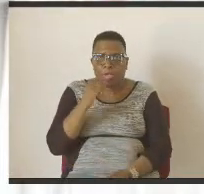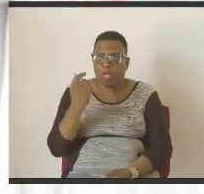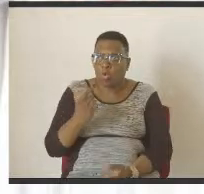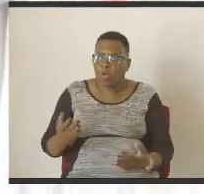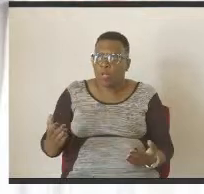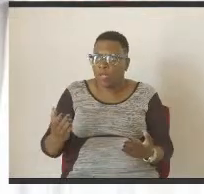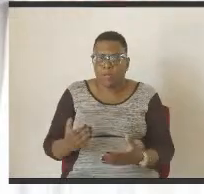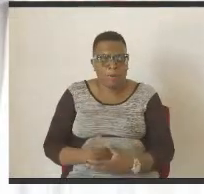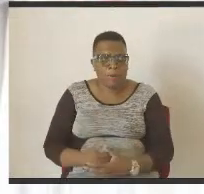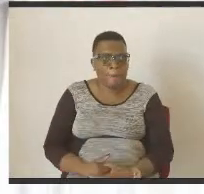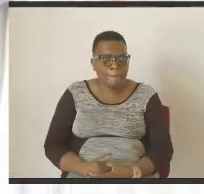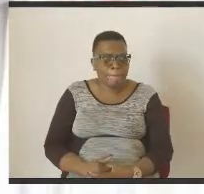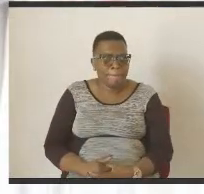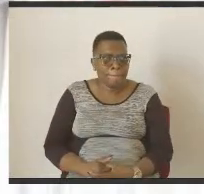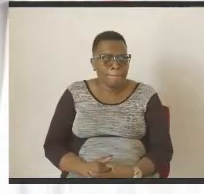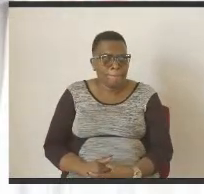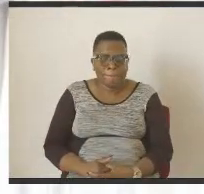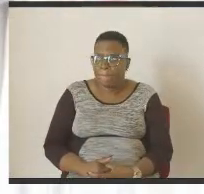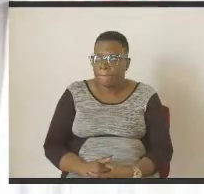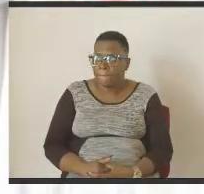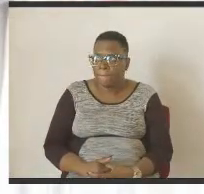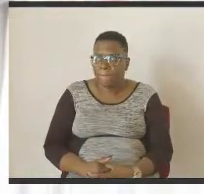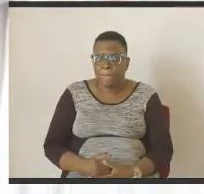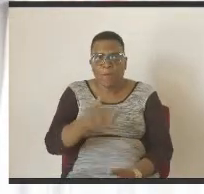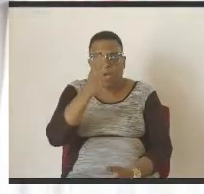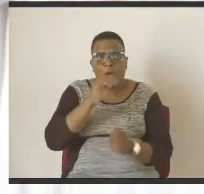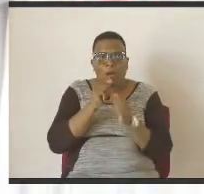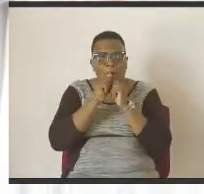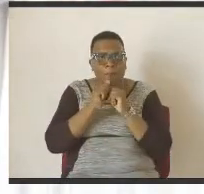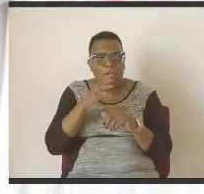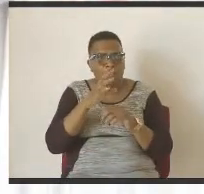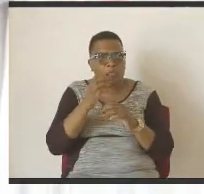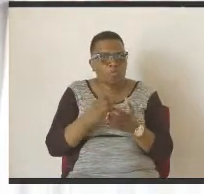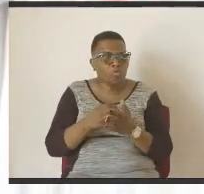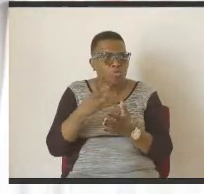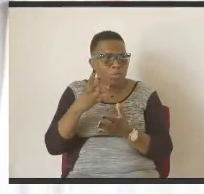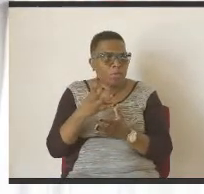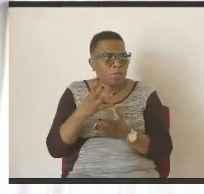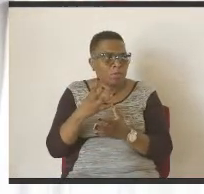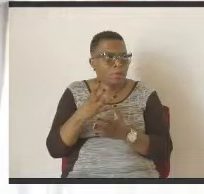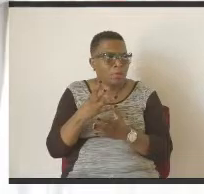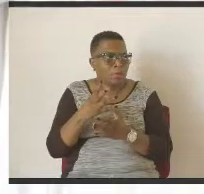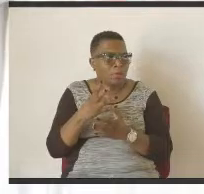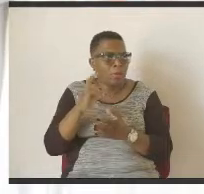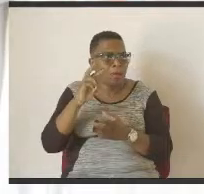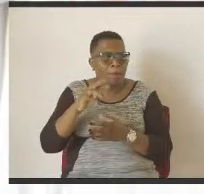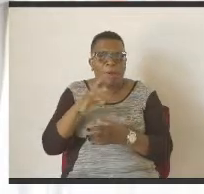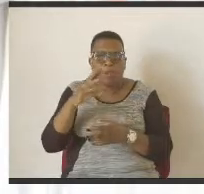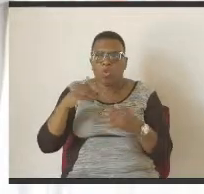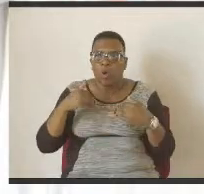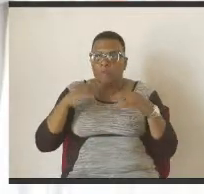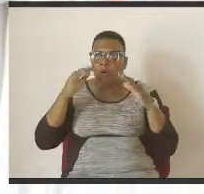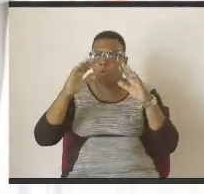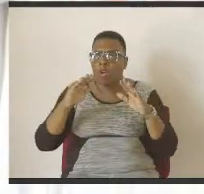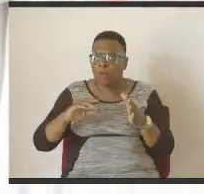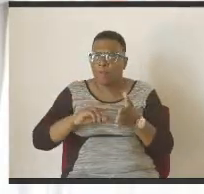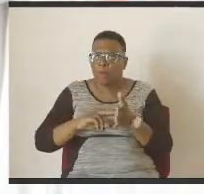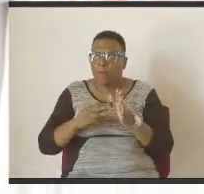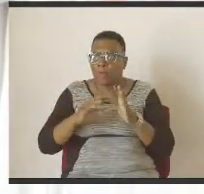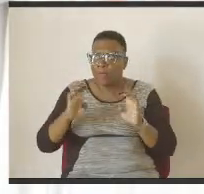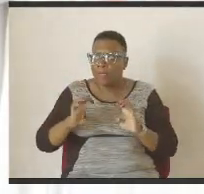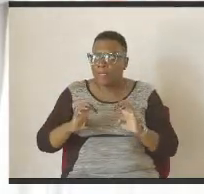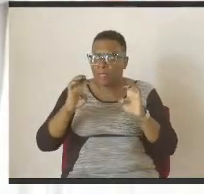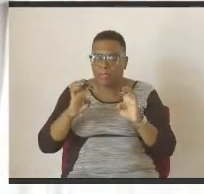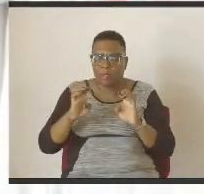the celebration will continue. God bless you richly, and may you have a wonderful, meaningful Easter period. Thank